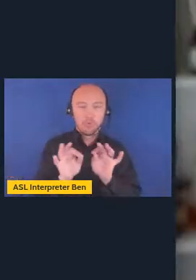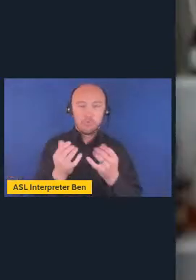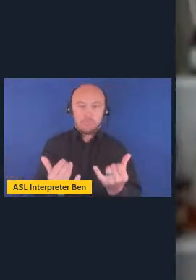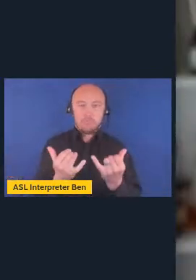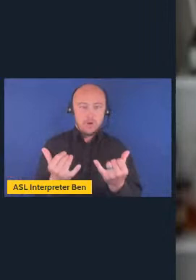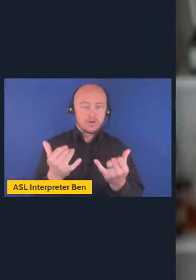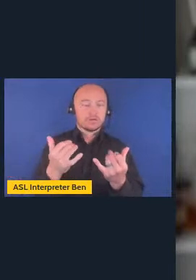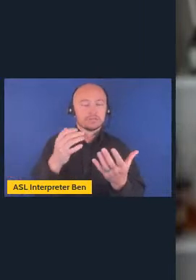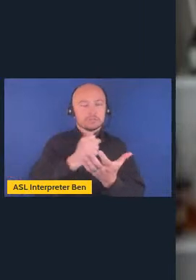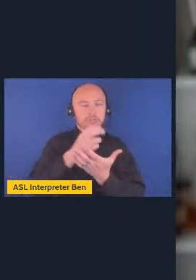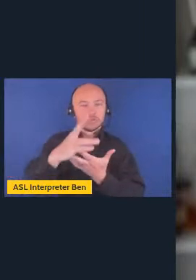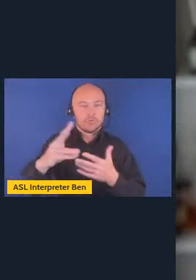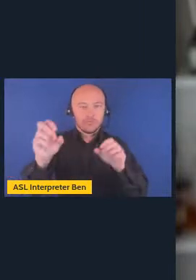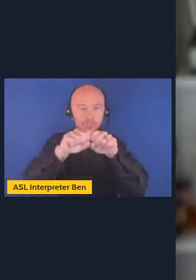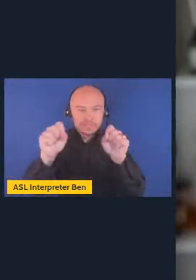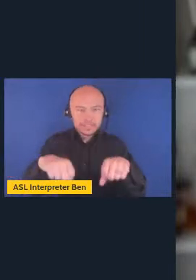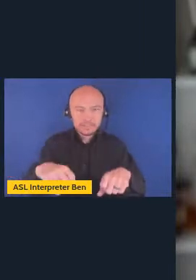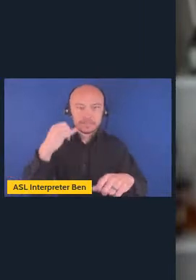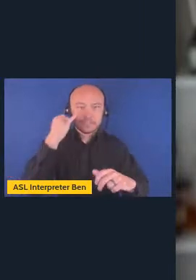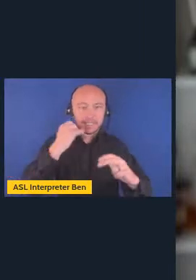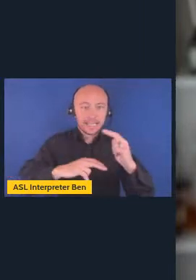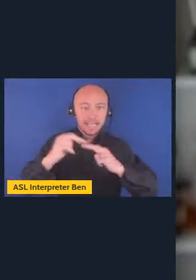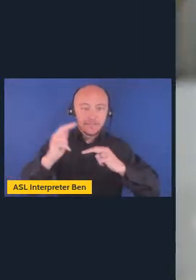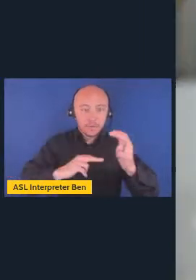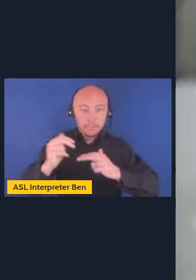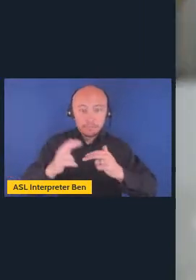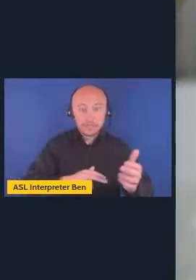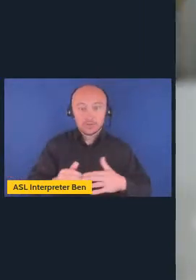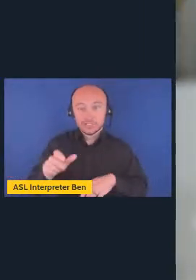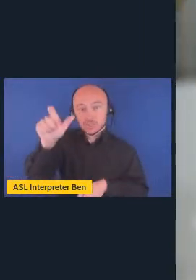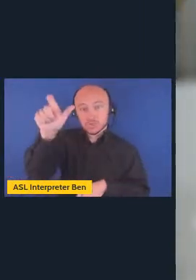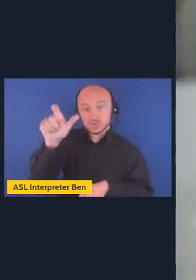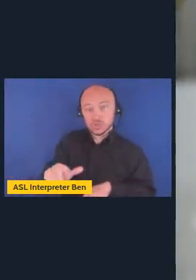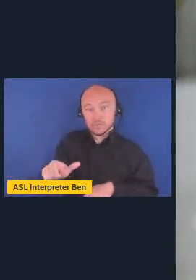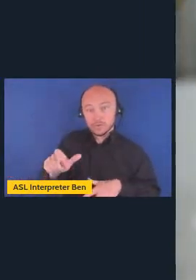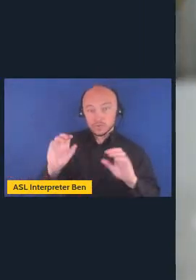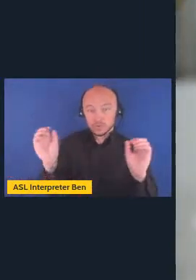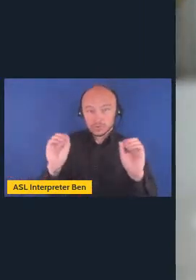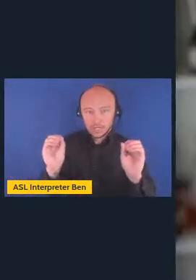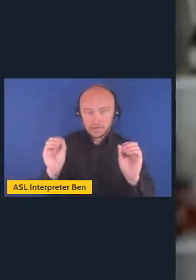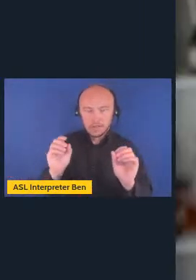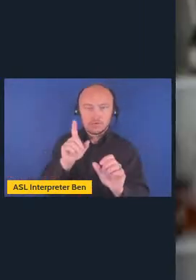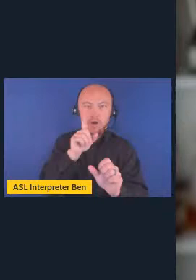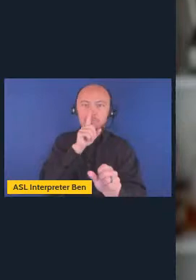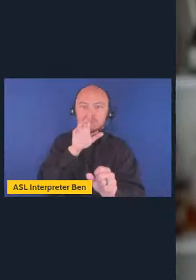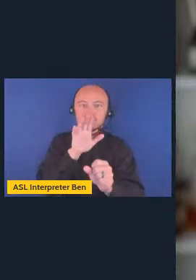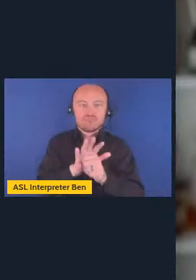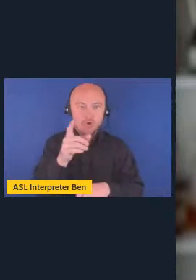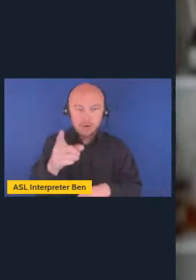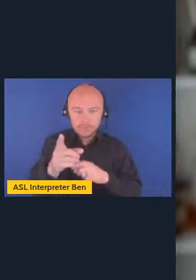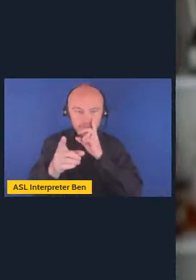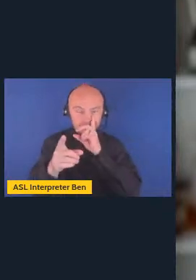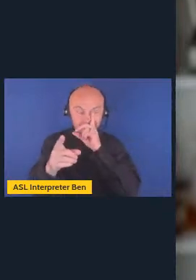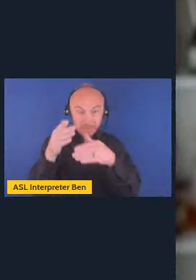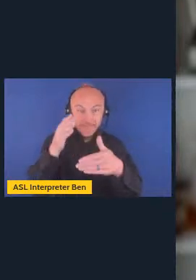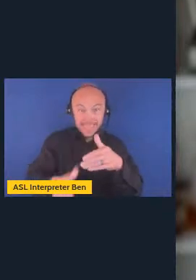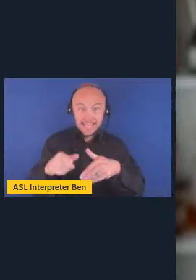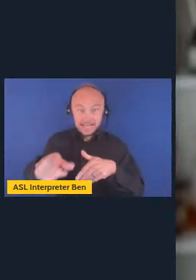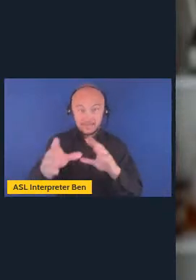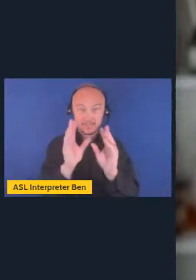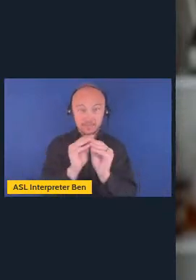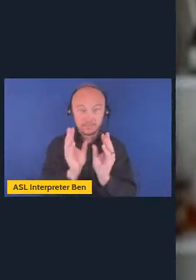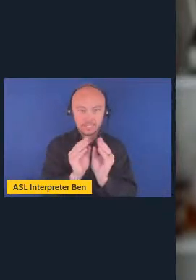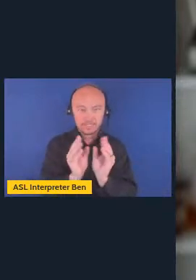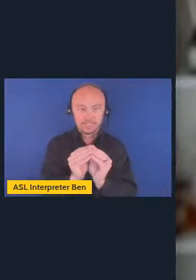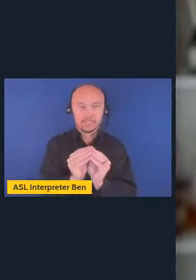even more so if you're building serverless systems. And I'm going to promise you, by the end of this session, you're going to walk